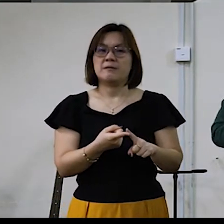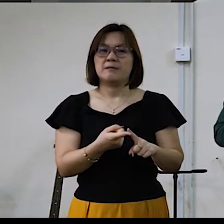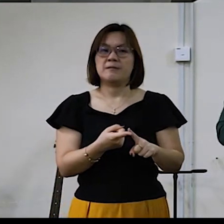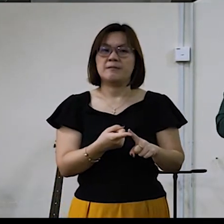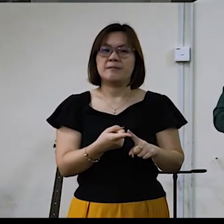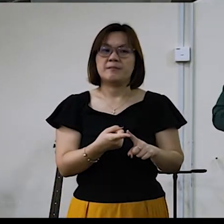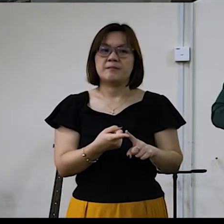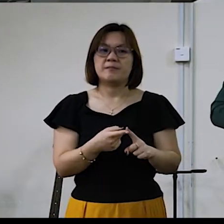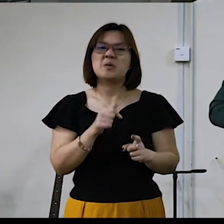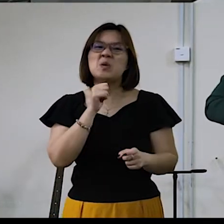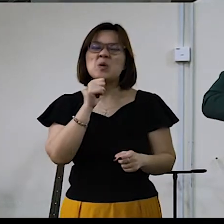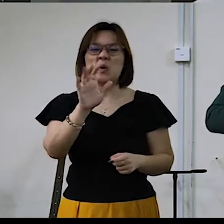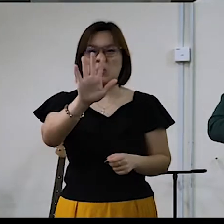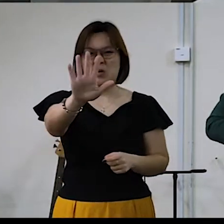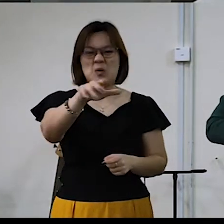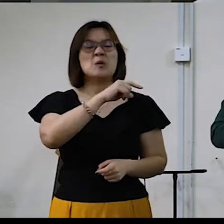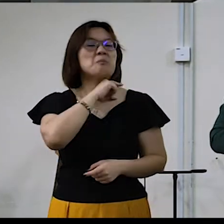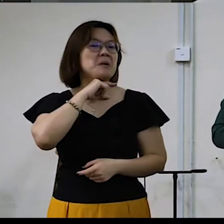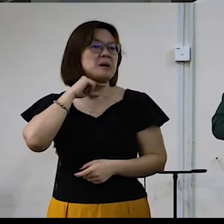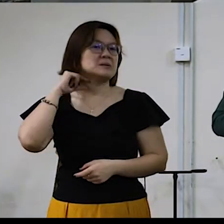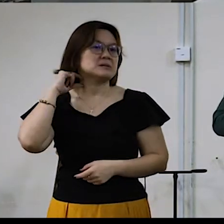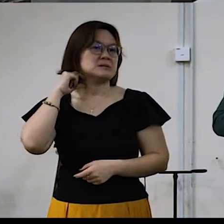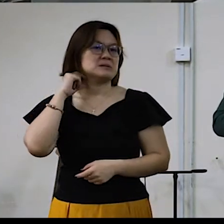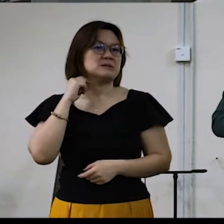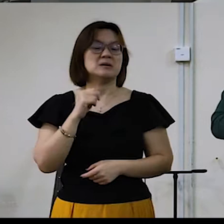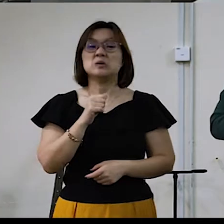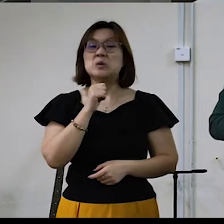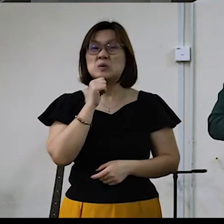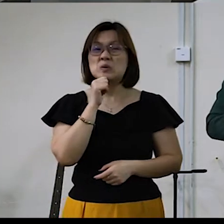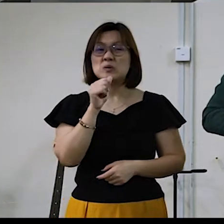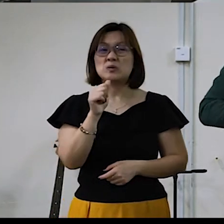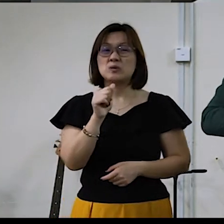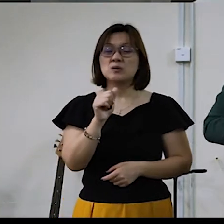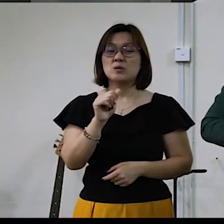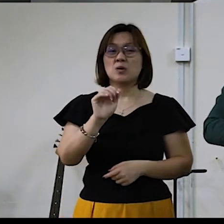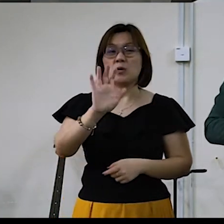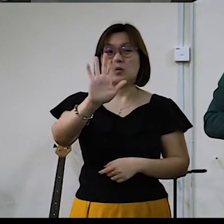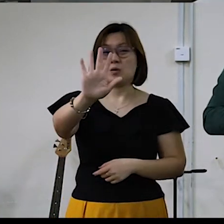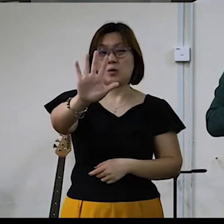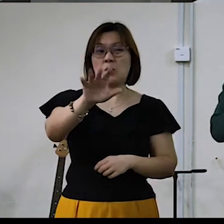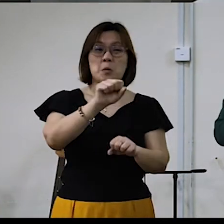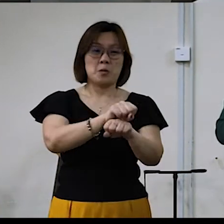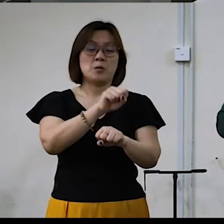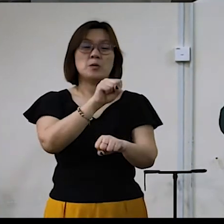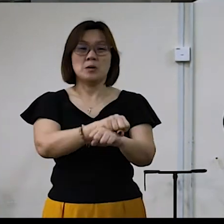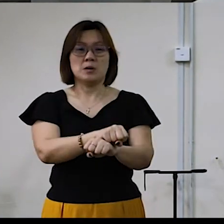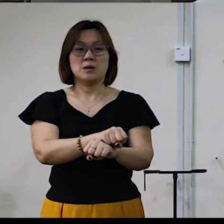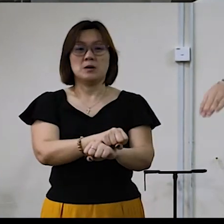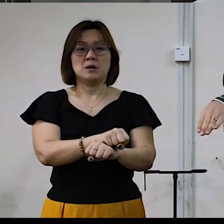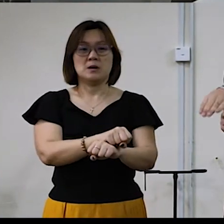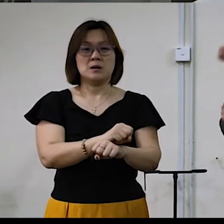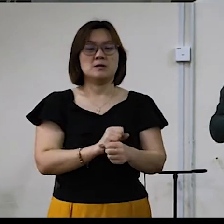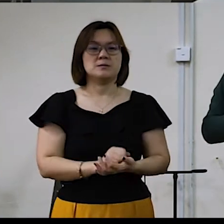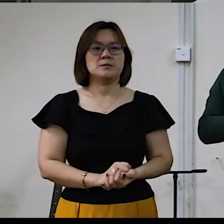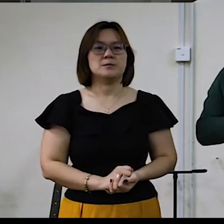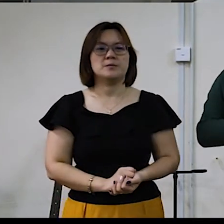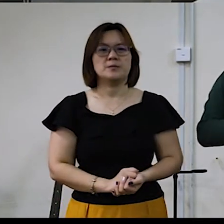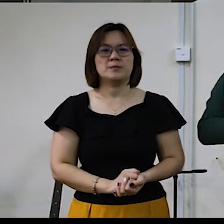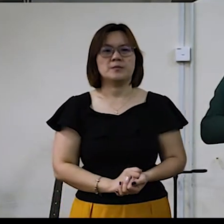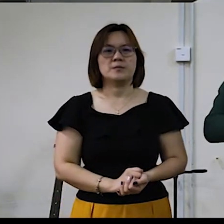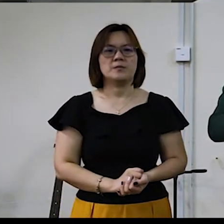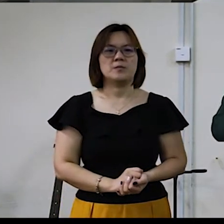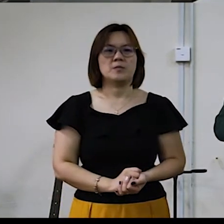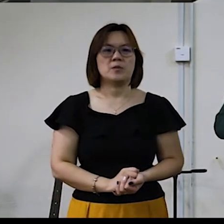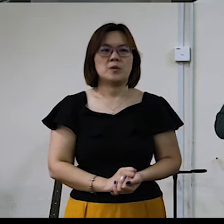Running to your pastor. Running to your boss who's very rich. Running to run to your knees.